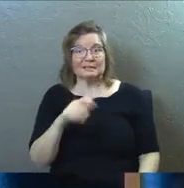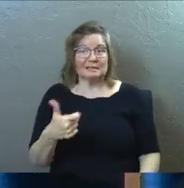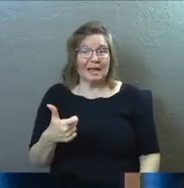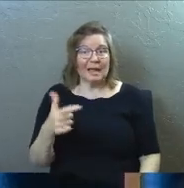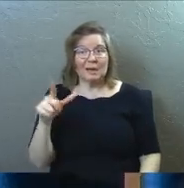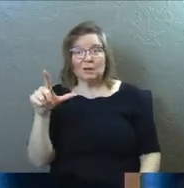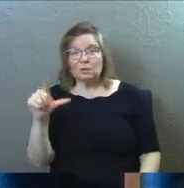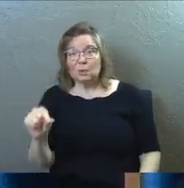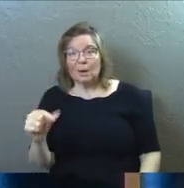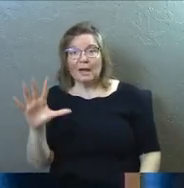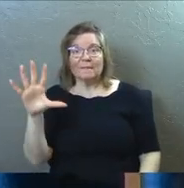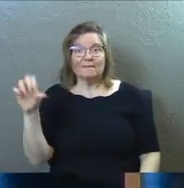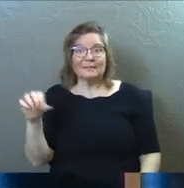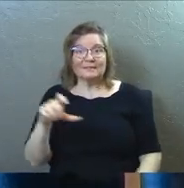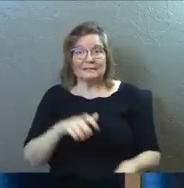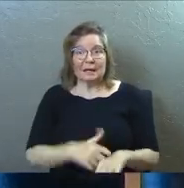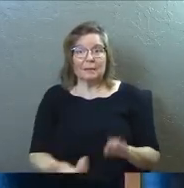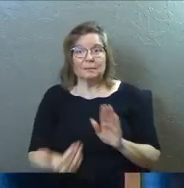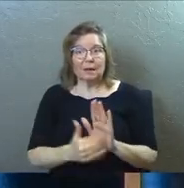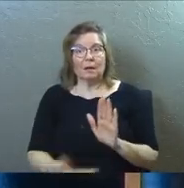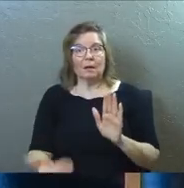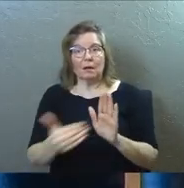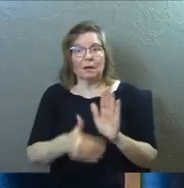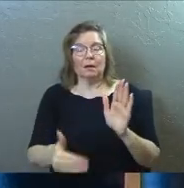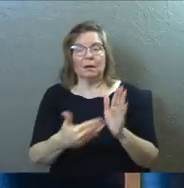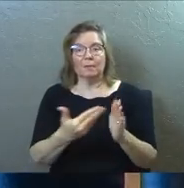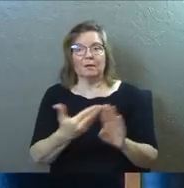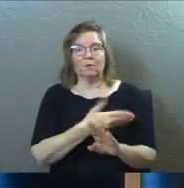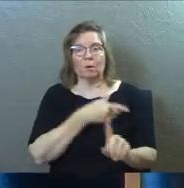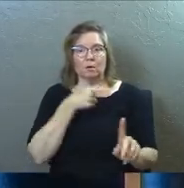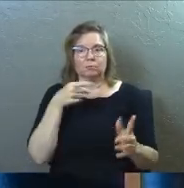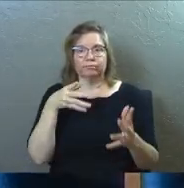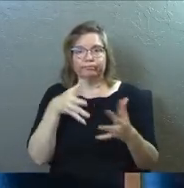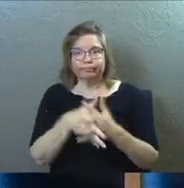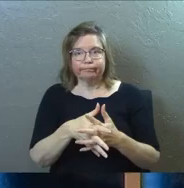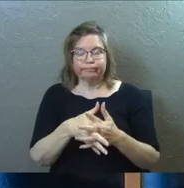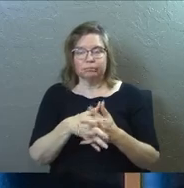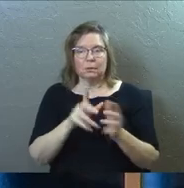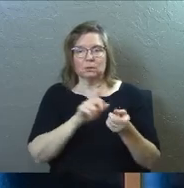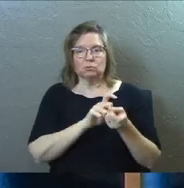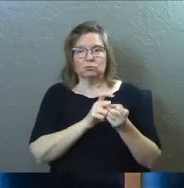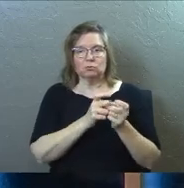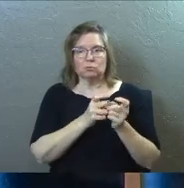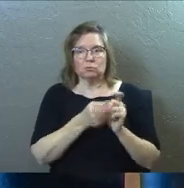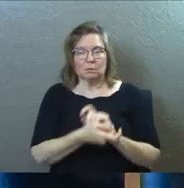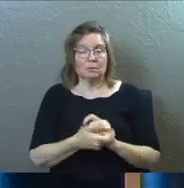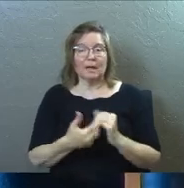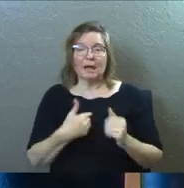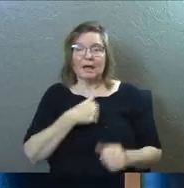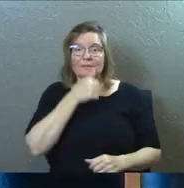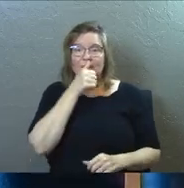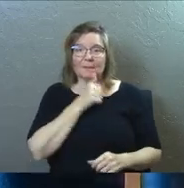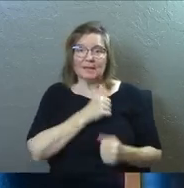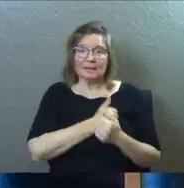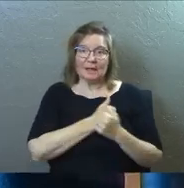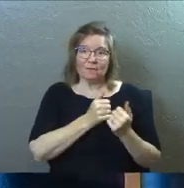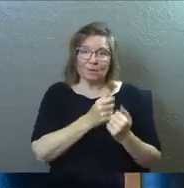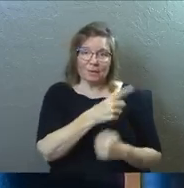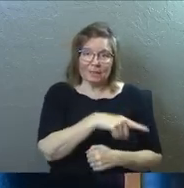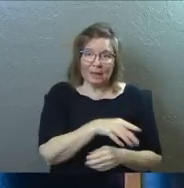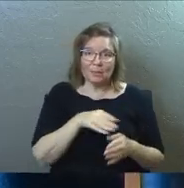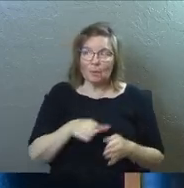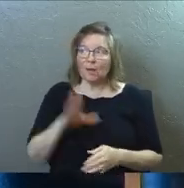10, 20, 50 times before it actually starts to change. Have that kind of patient love with them the way that your father